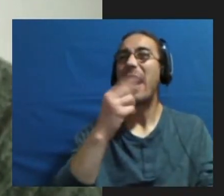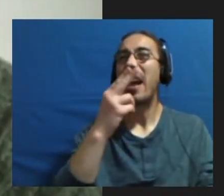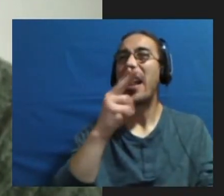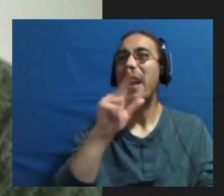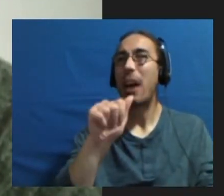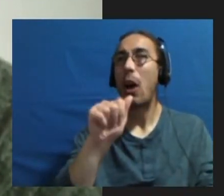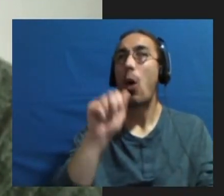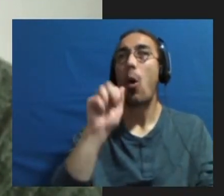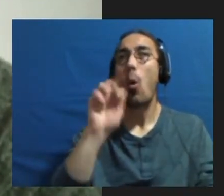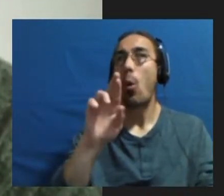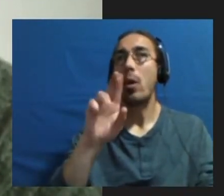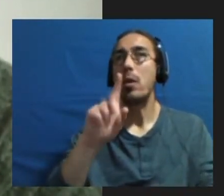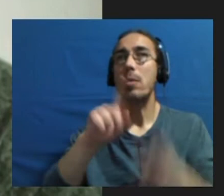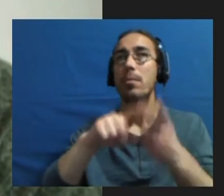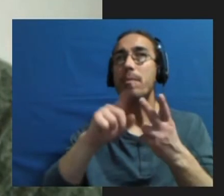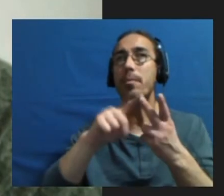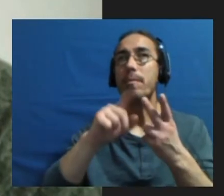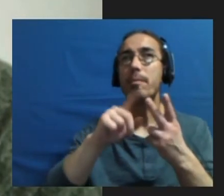um,